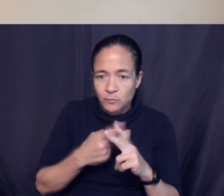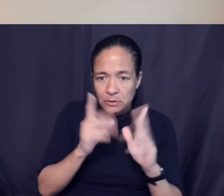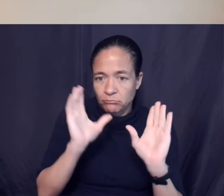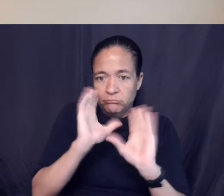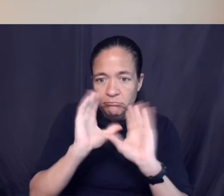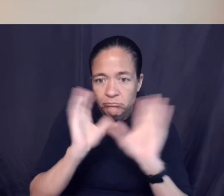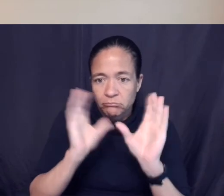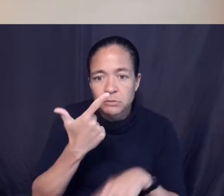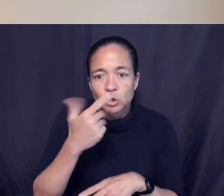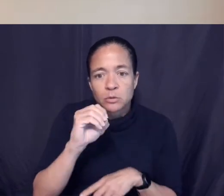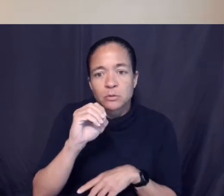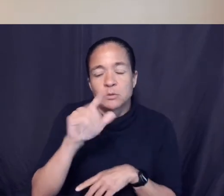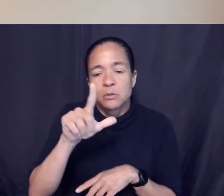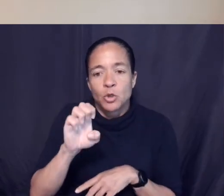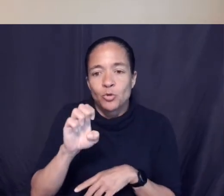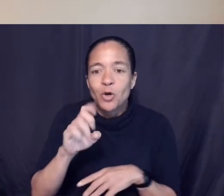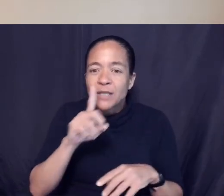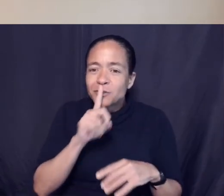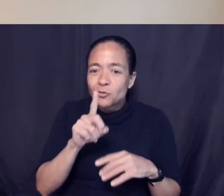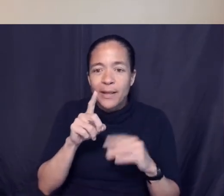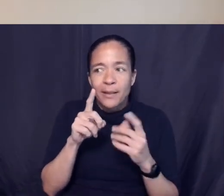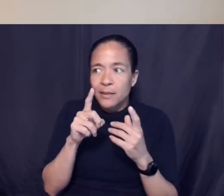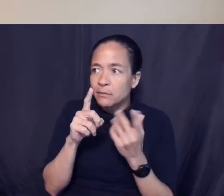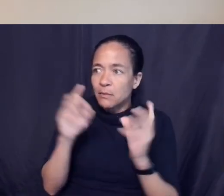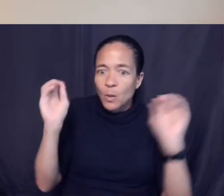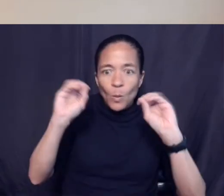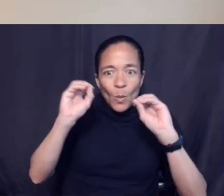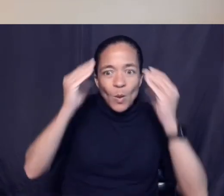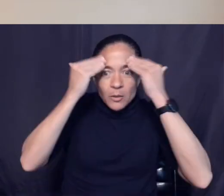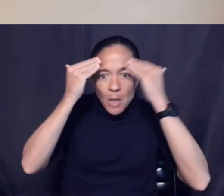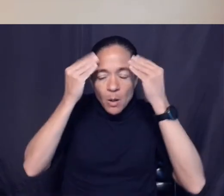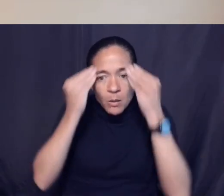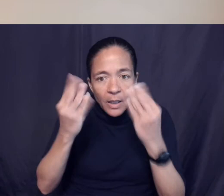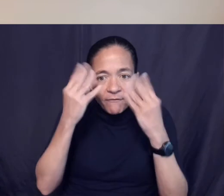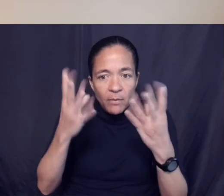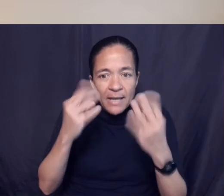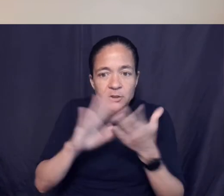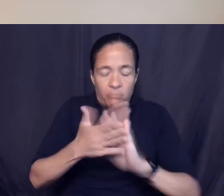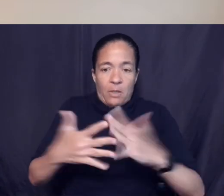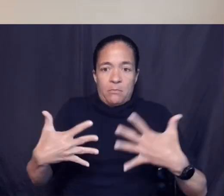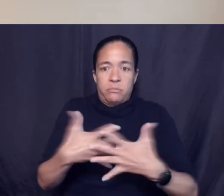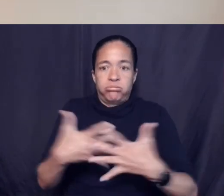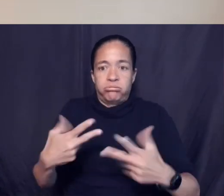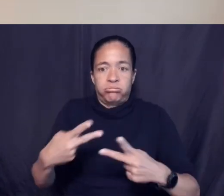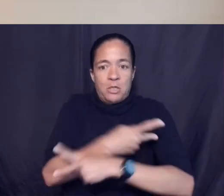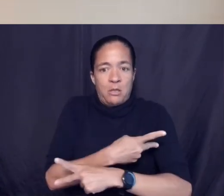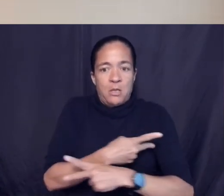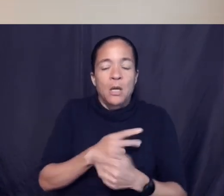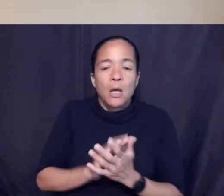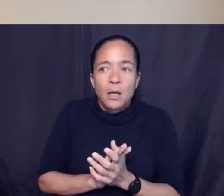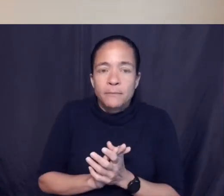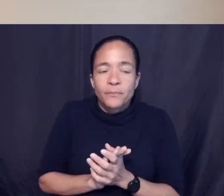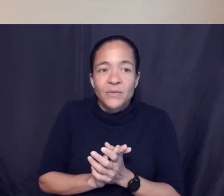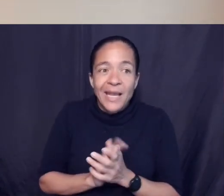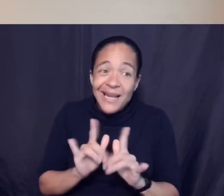Googling, it's basically a whole unknown. And so I think just complete fear,